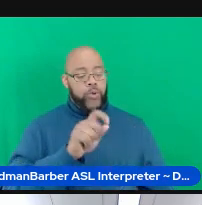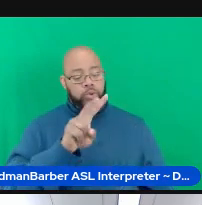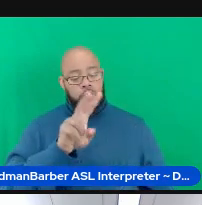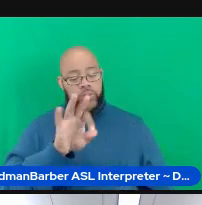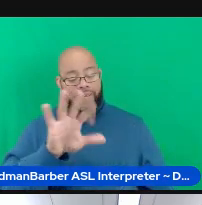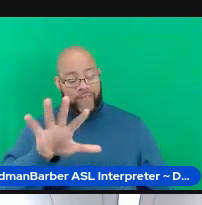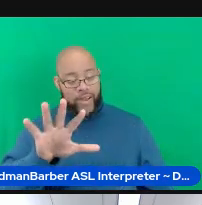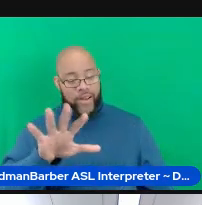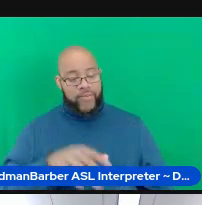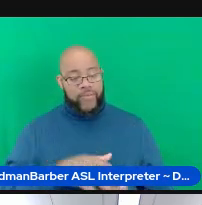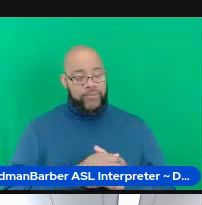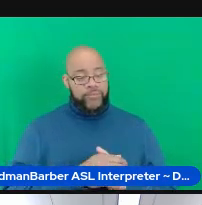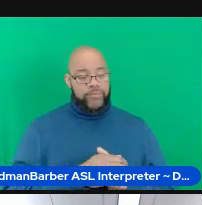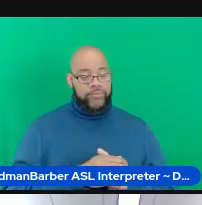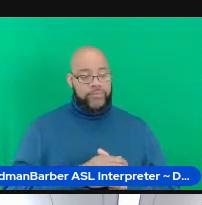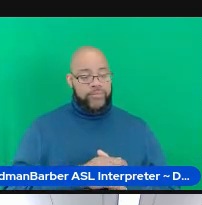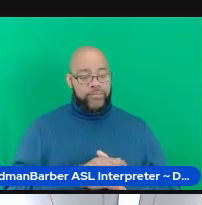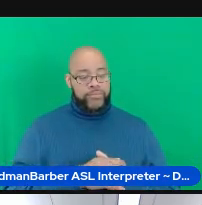then